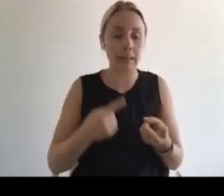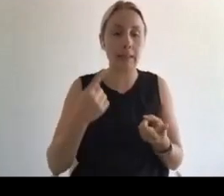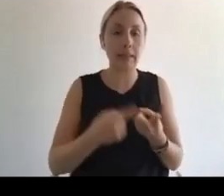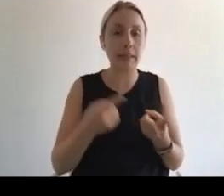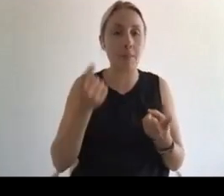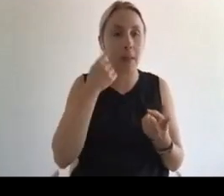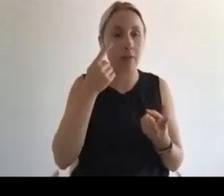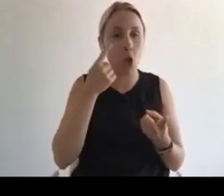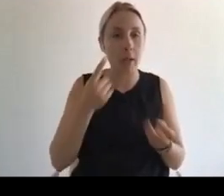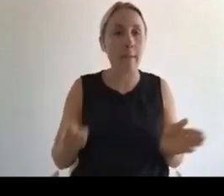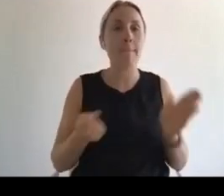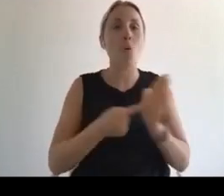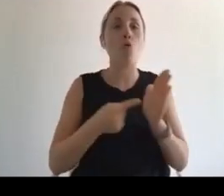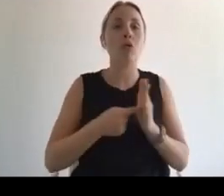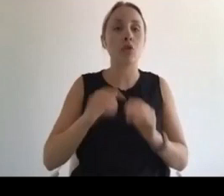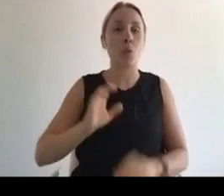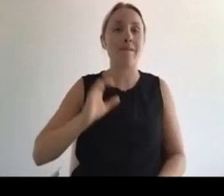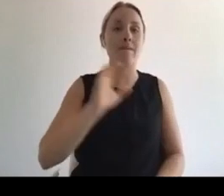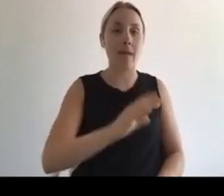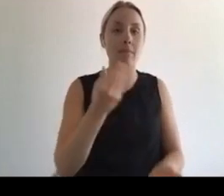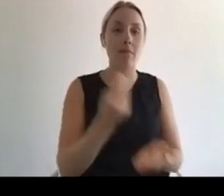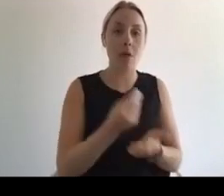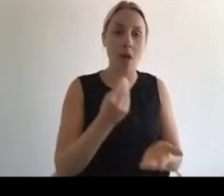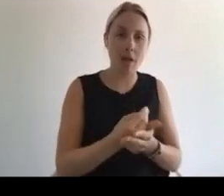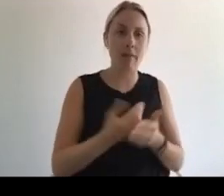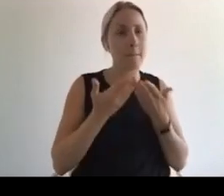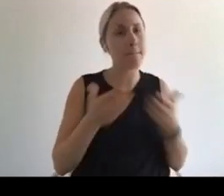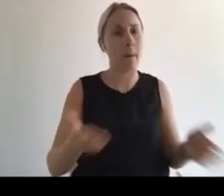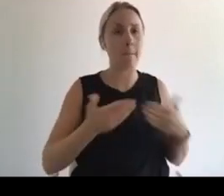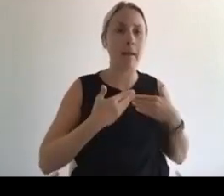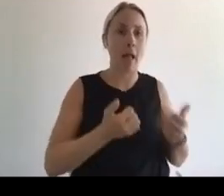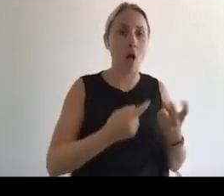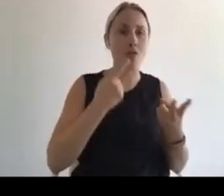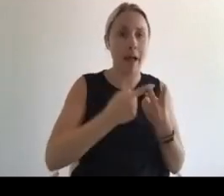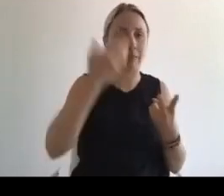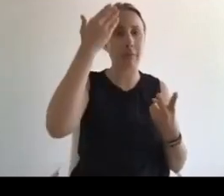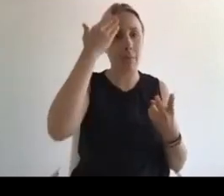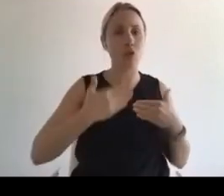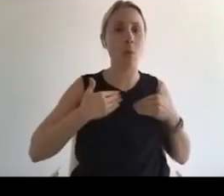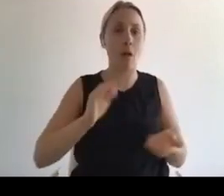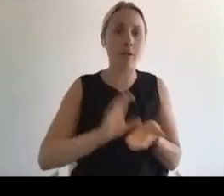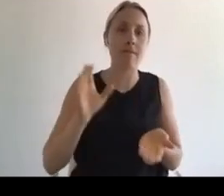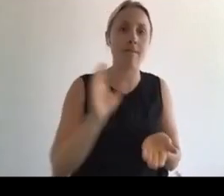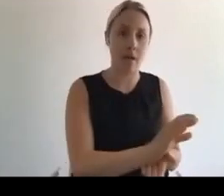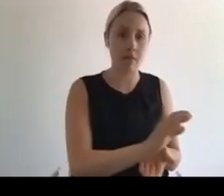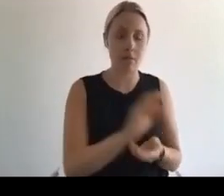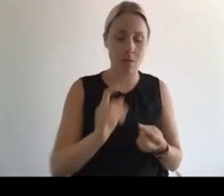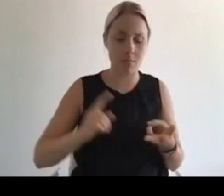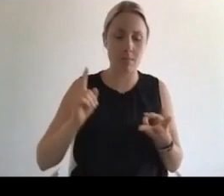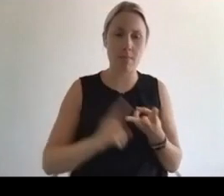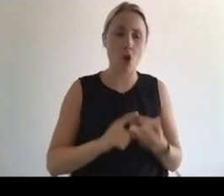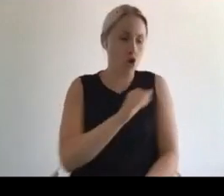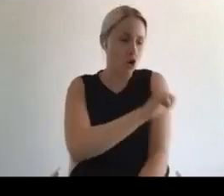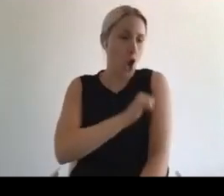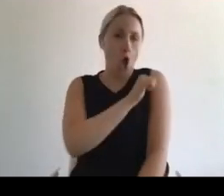investment in public health, in investment in mental health, and nurses are at the heart